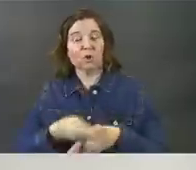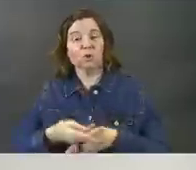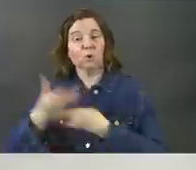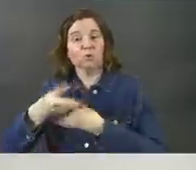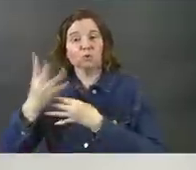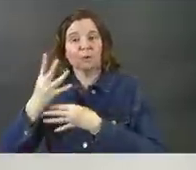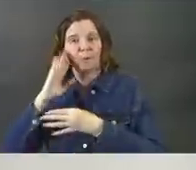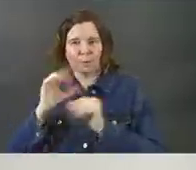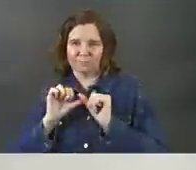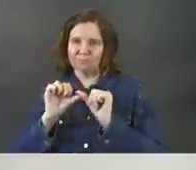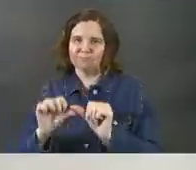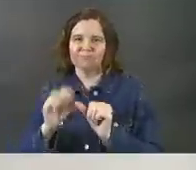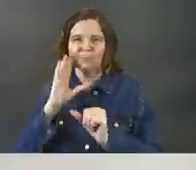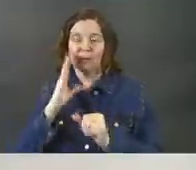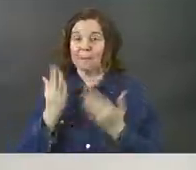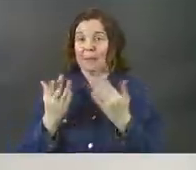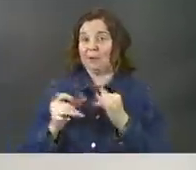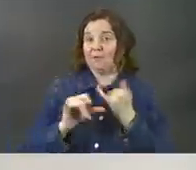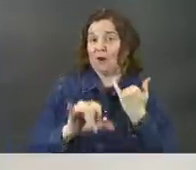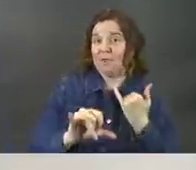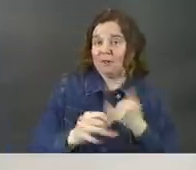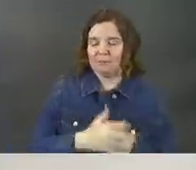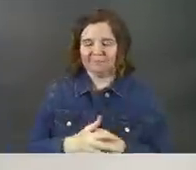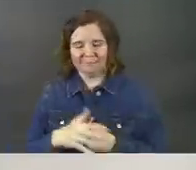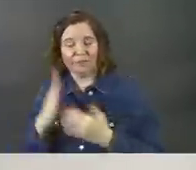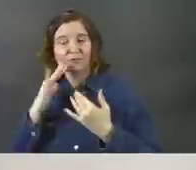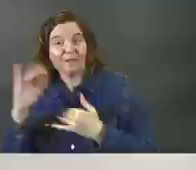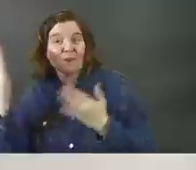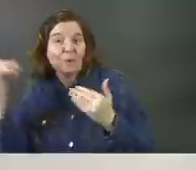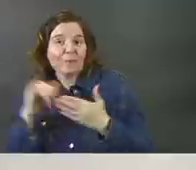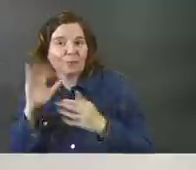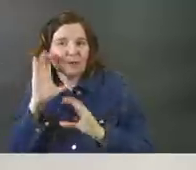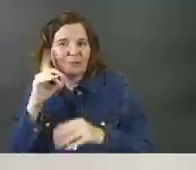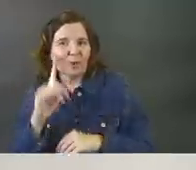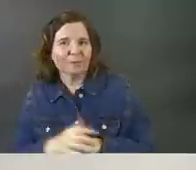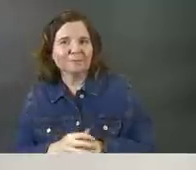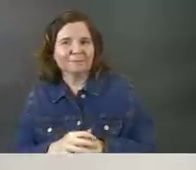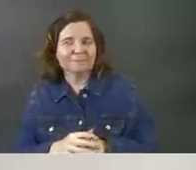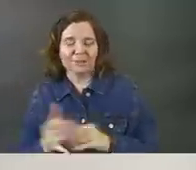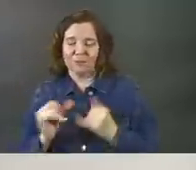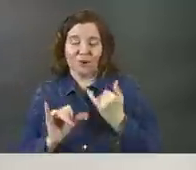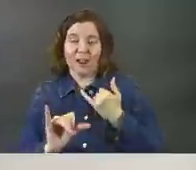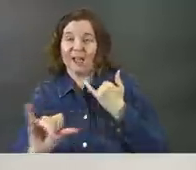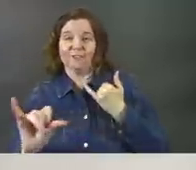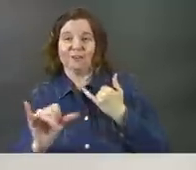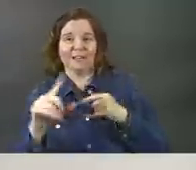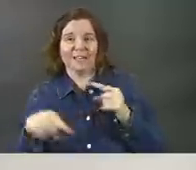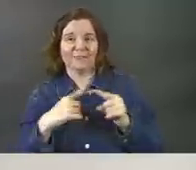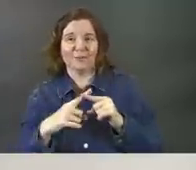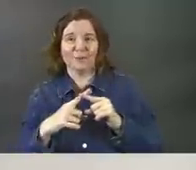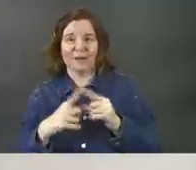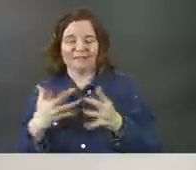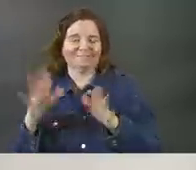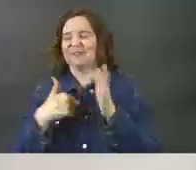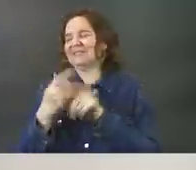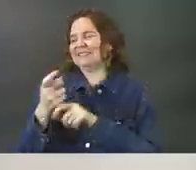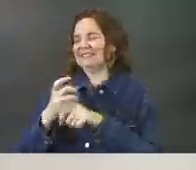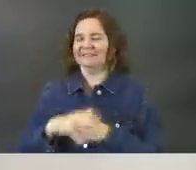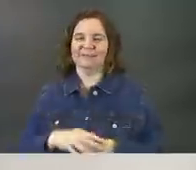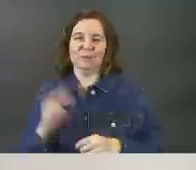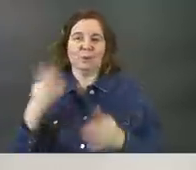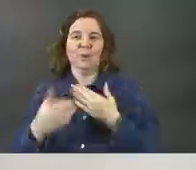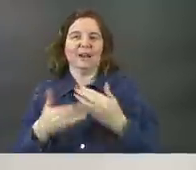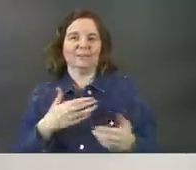will continue. Maybe forever. Forever. Hopefully. That's what we're looking for. So forever and ever, right? Even when we go. No, okay, anyways. That's just